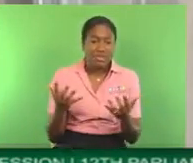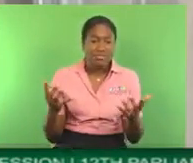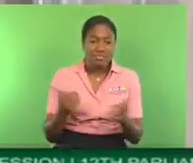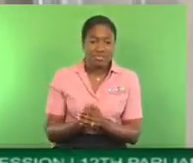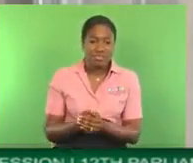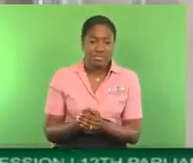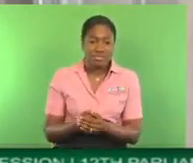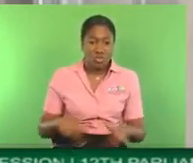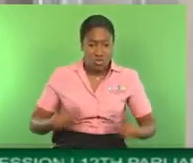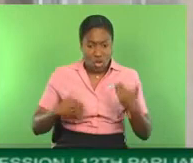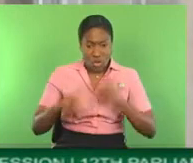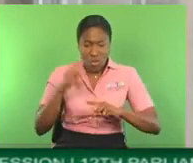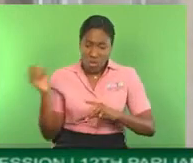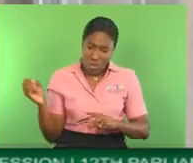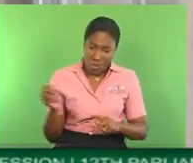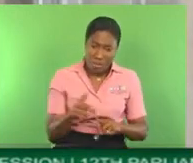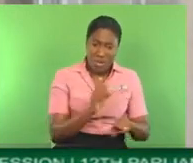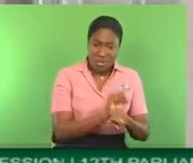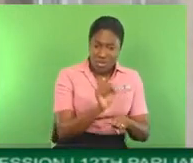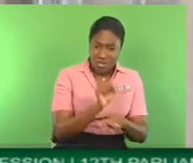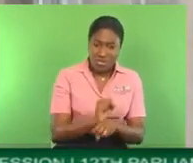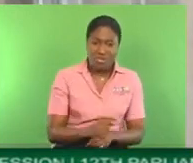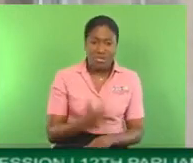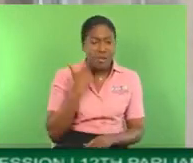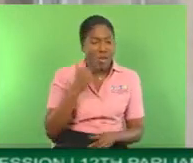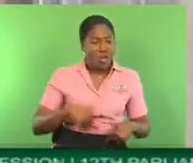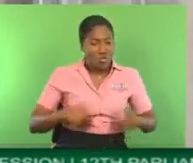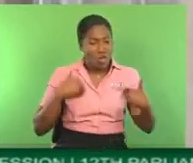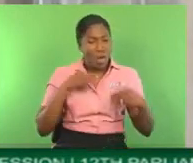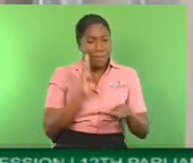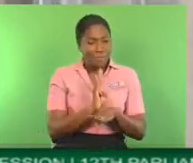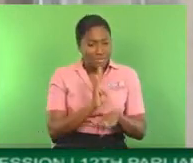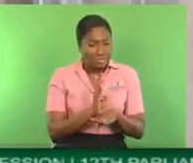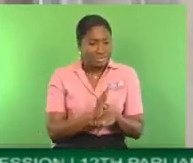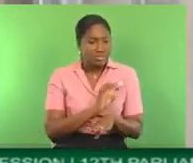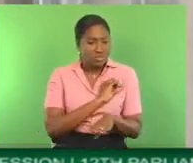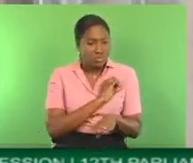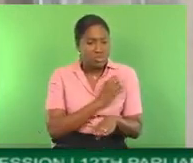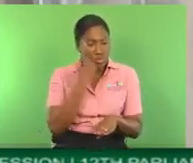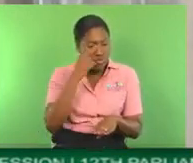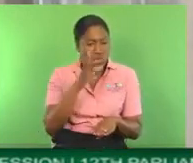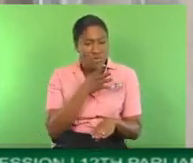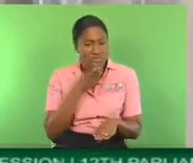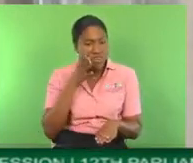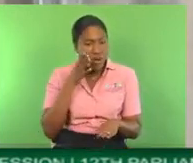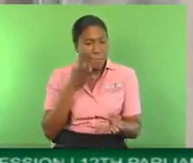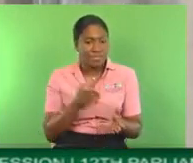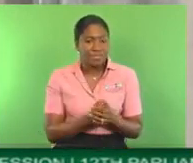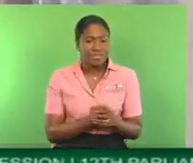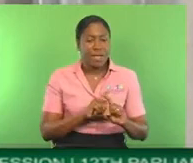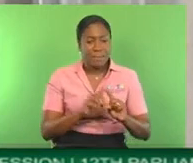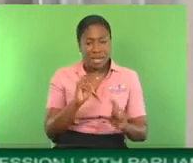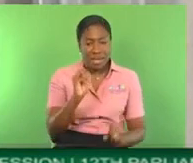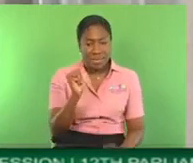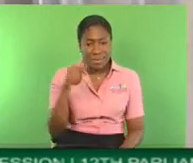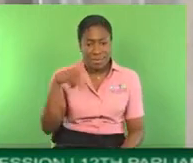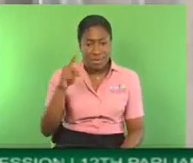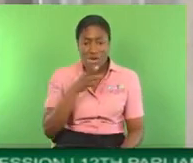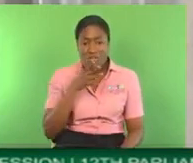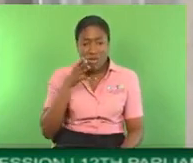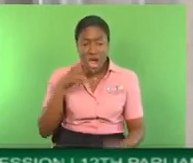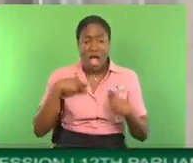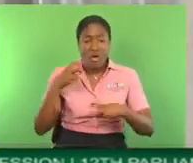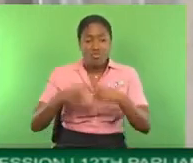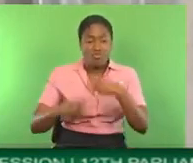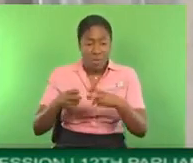back into the system. They'll become young entrepreneurs in farming. But here's the problem with Mapa Farms. They have all these exotic